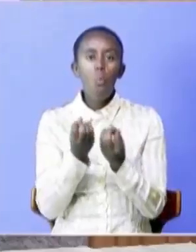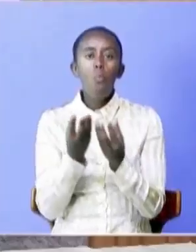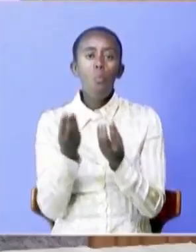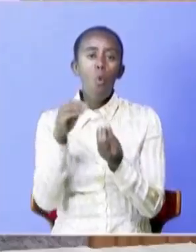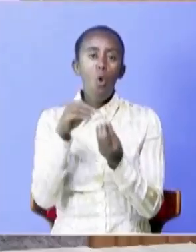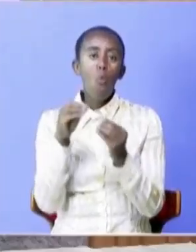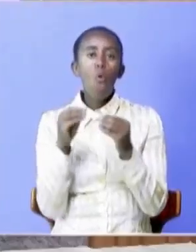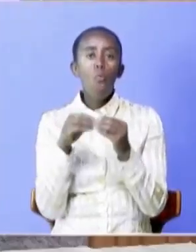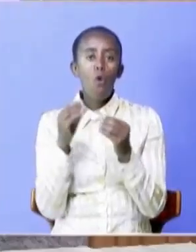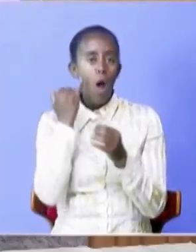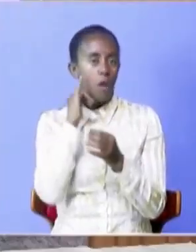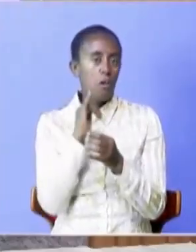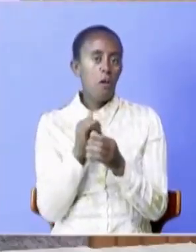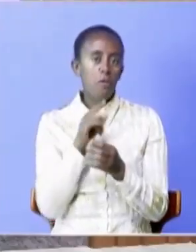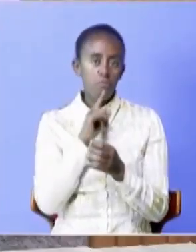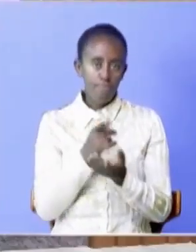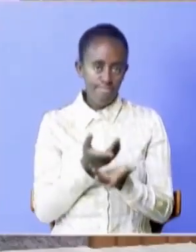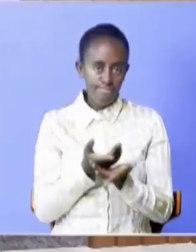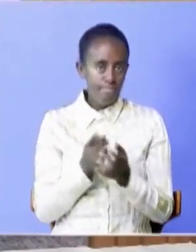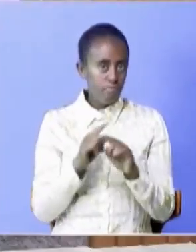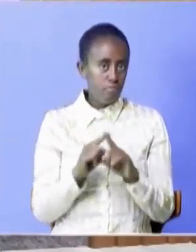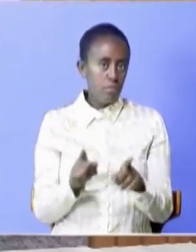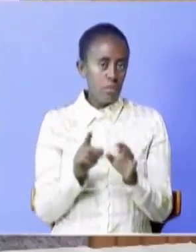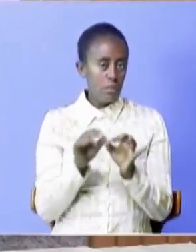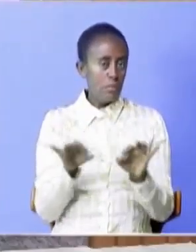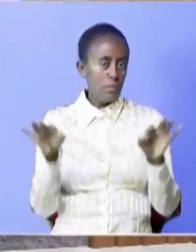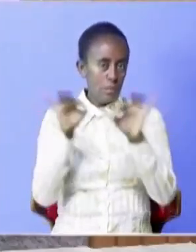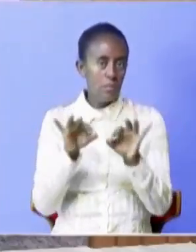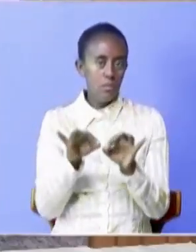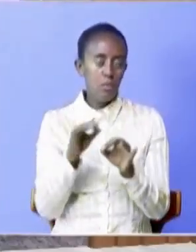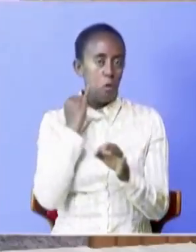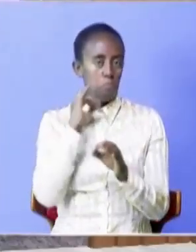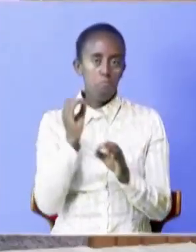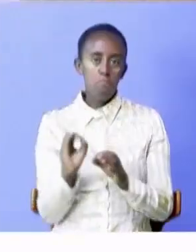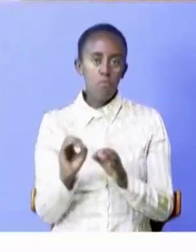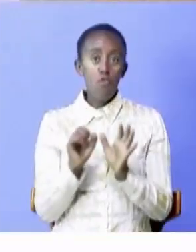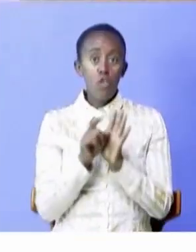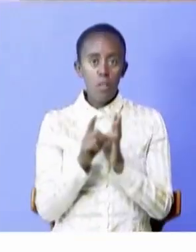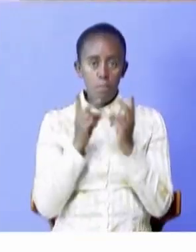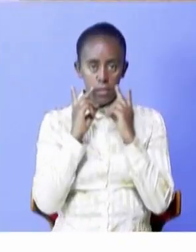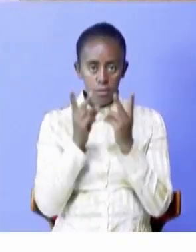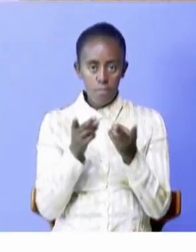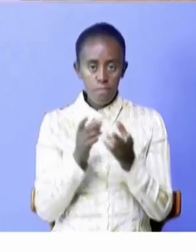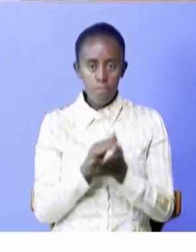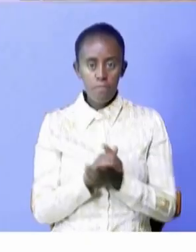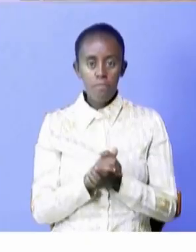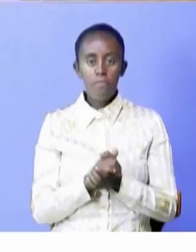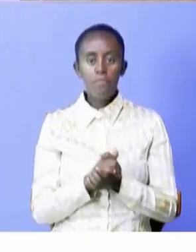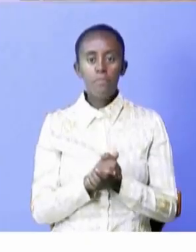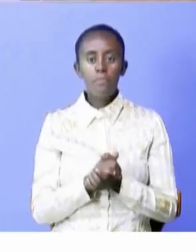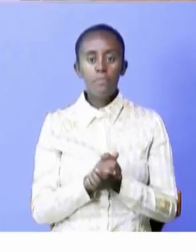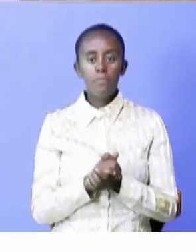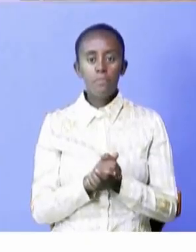More ideas. But it is not an essential idea. For example,